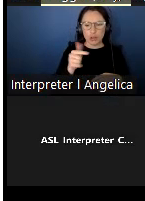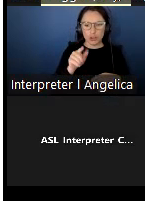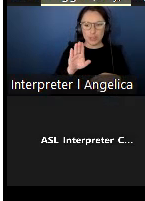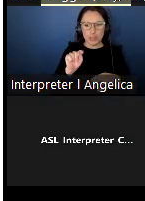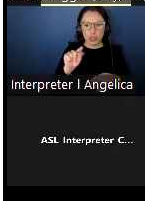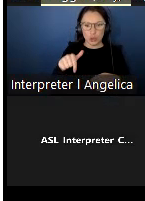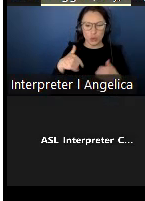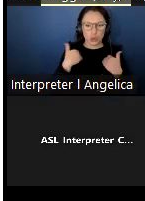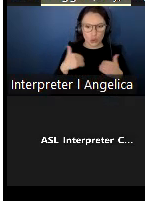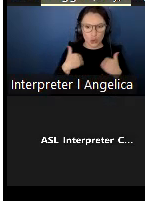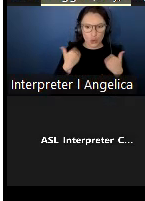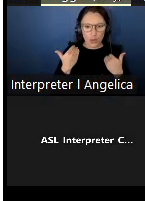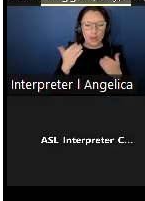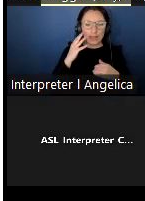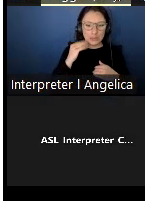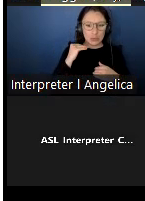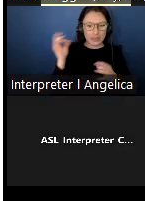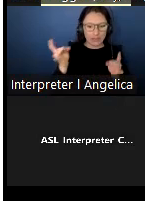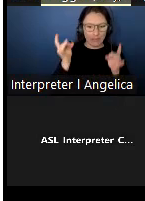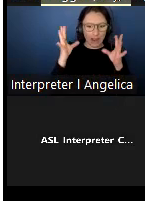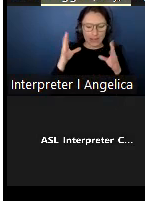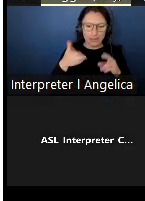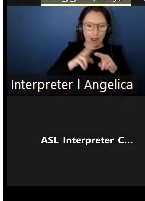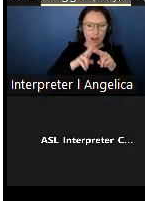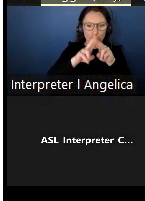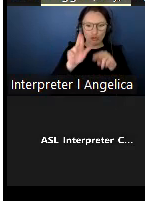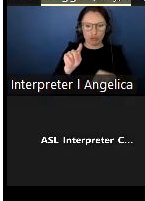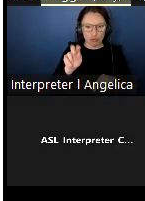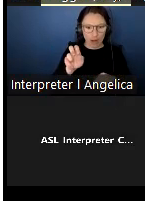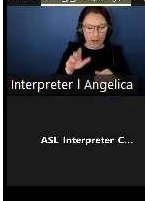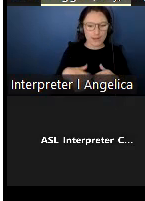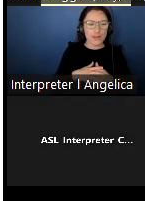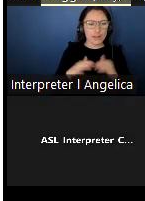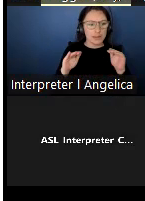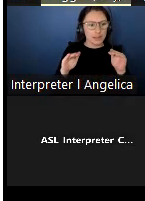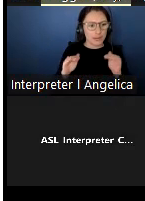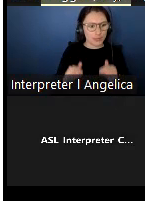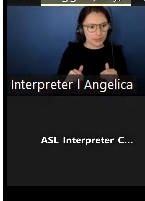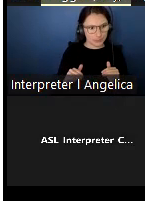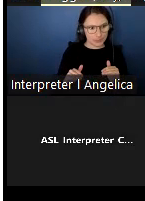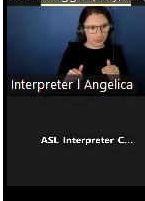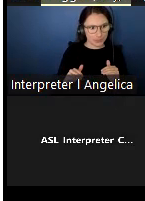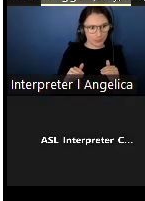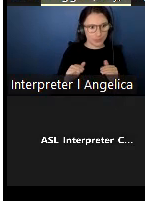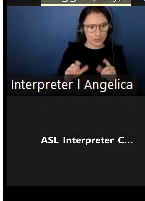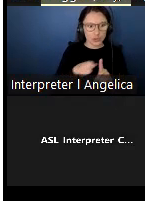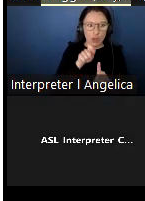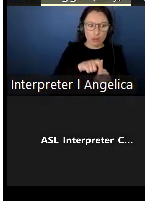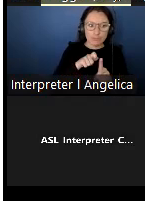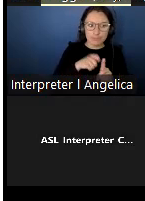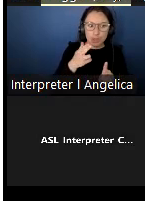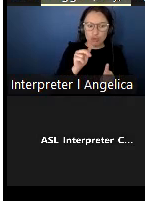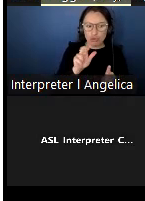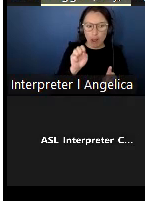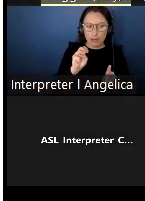rates, harassment for LGBTQ people in school and workplaces, and environmental displacement of people.